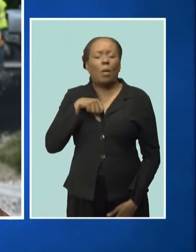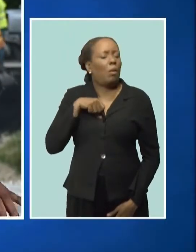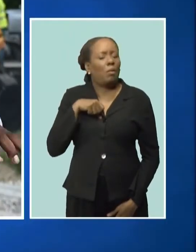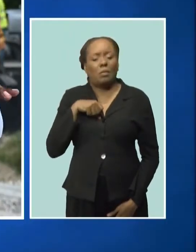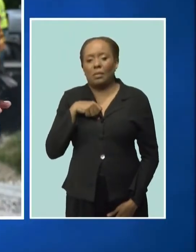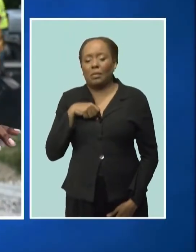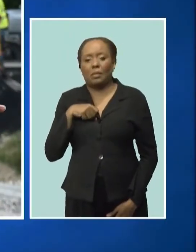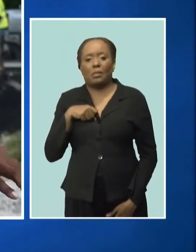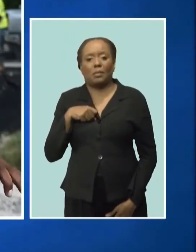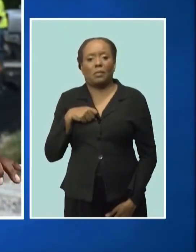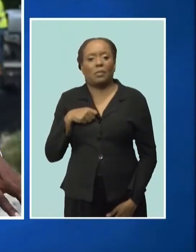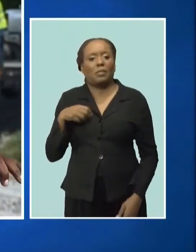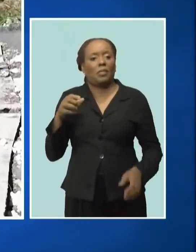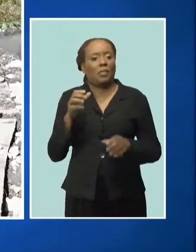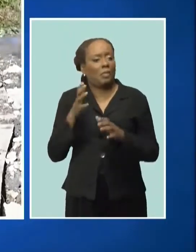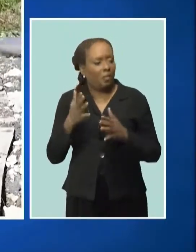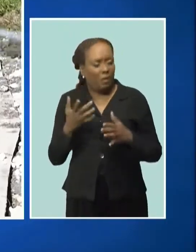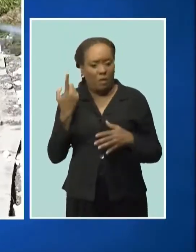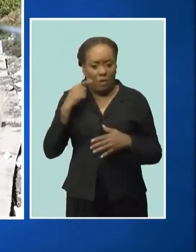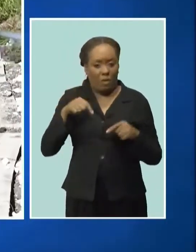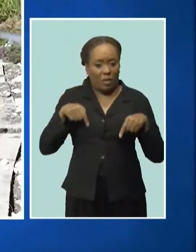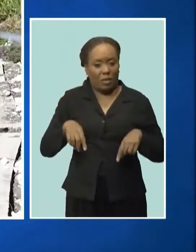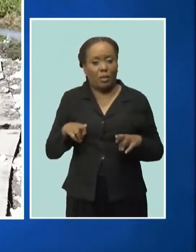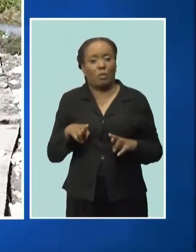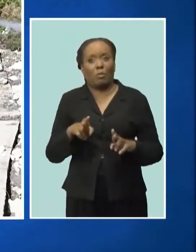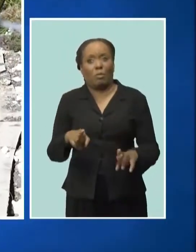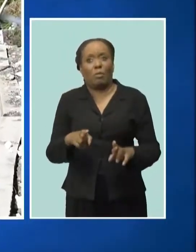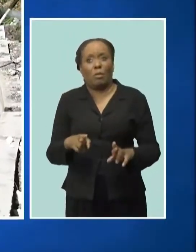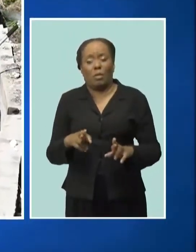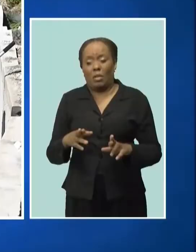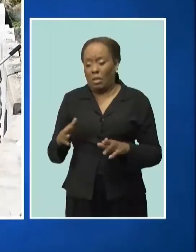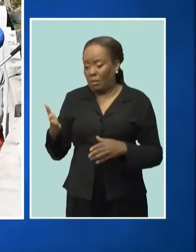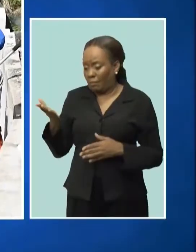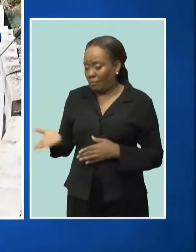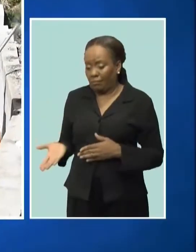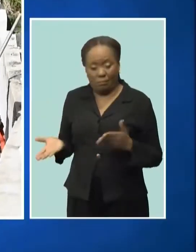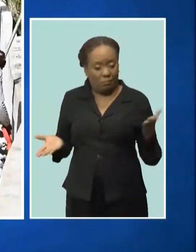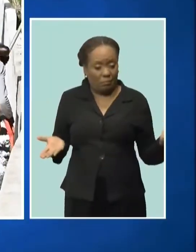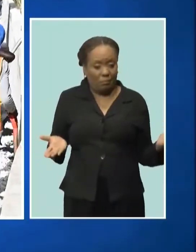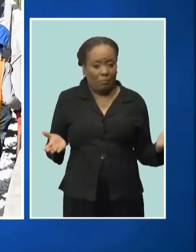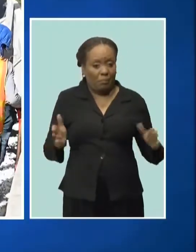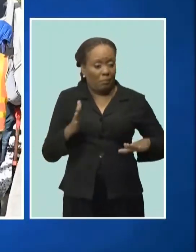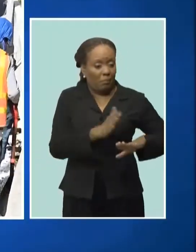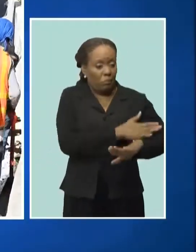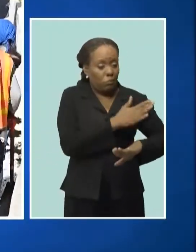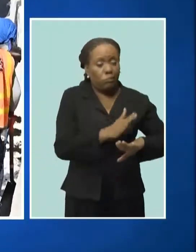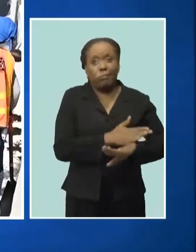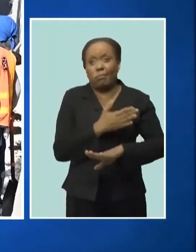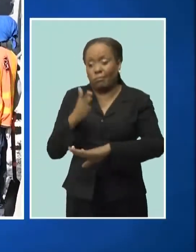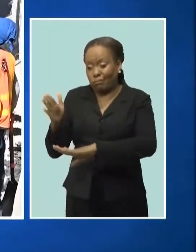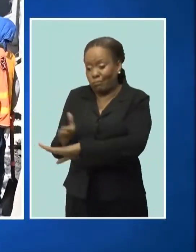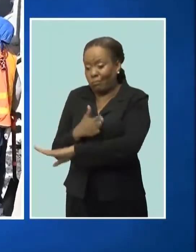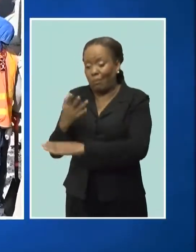instrumental in making this road, this reconnection of Hillaby and Whitehill a possibility. Because when I look at the